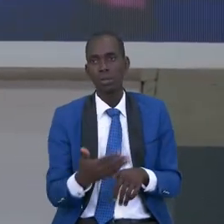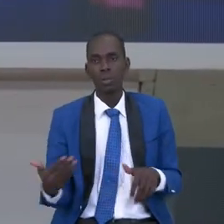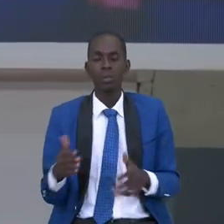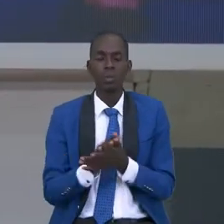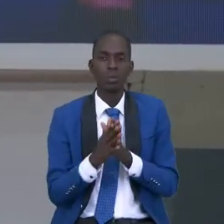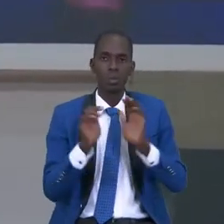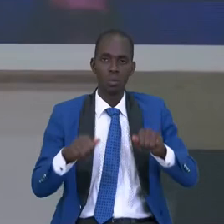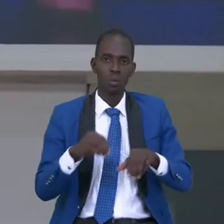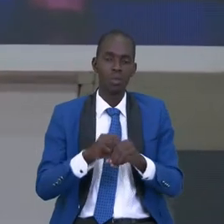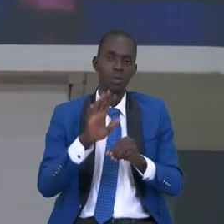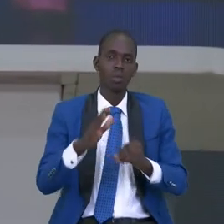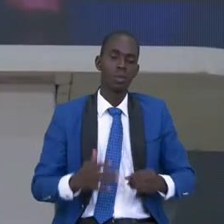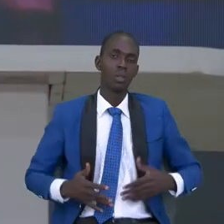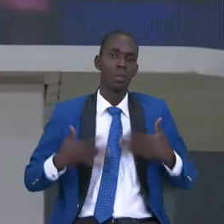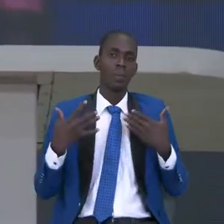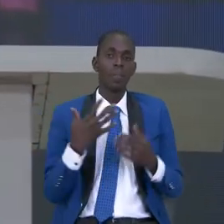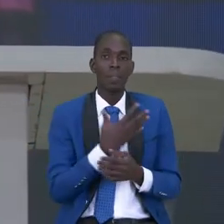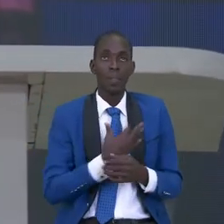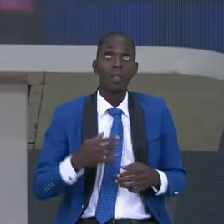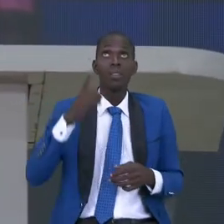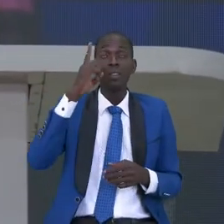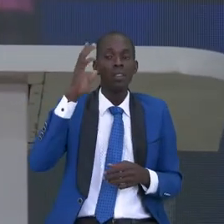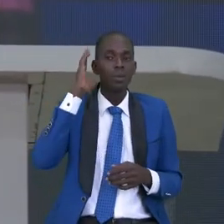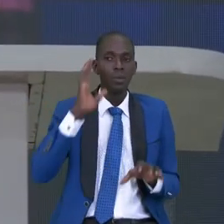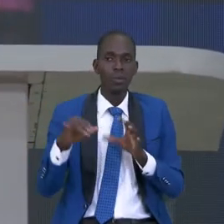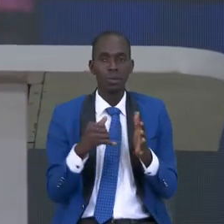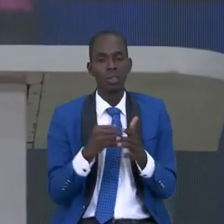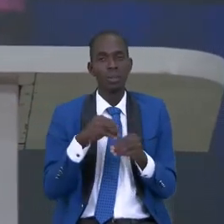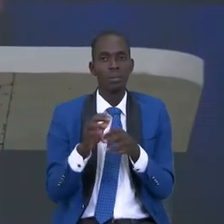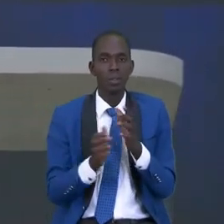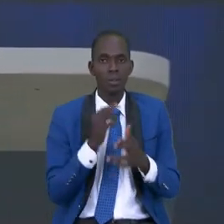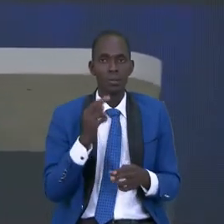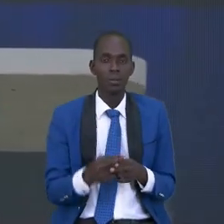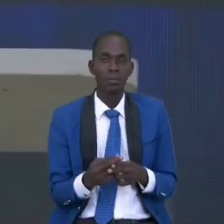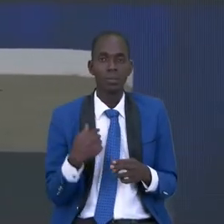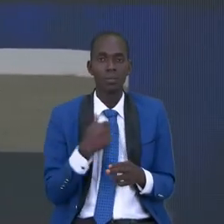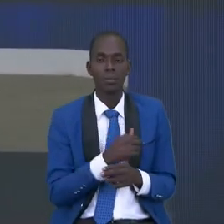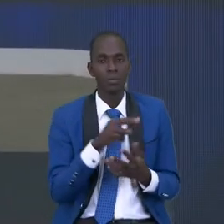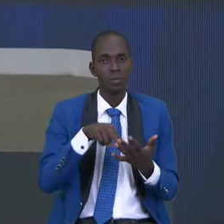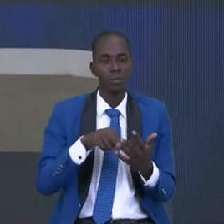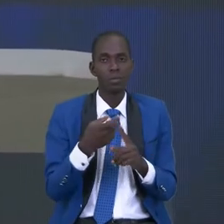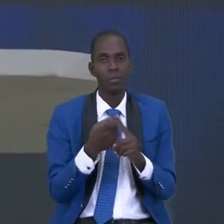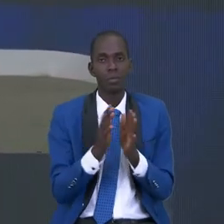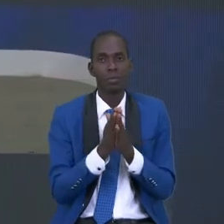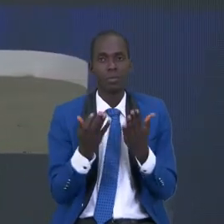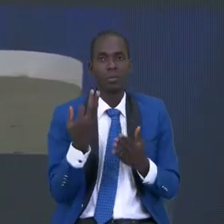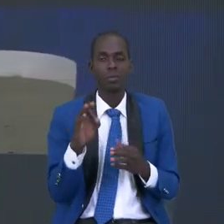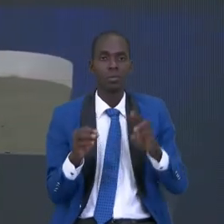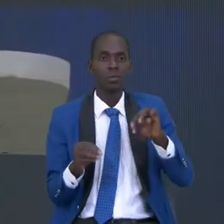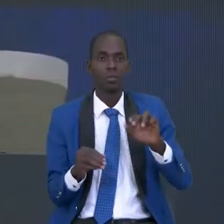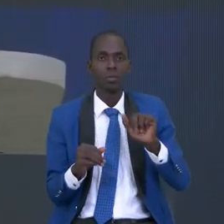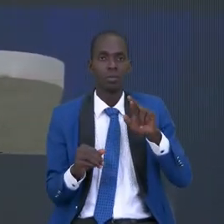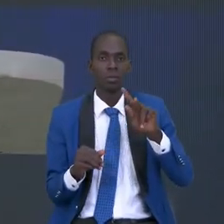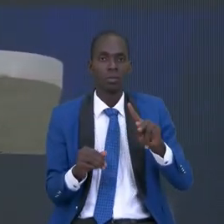in your life. And he will do it. We're taking our text from Mark chapter